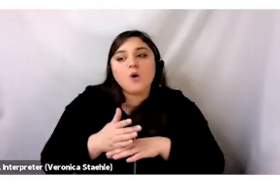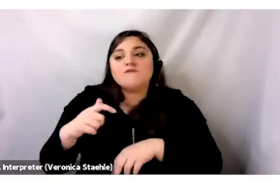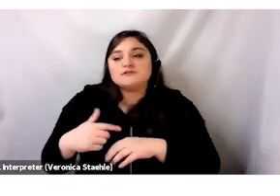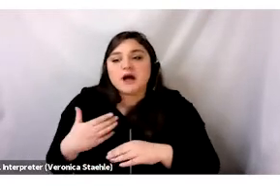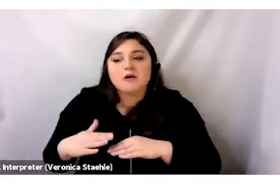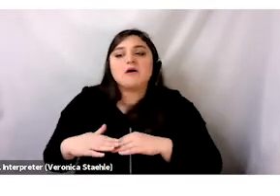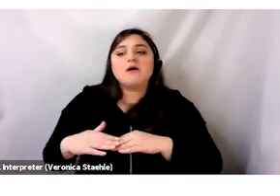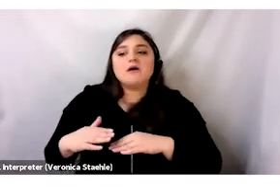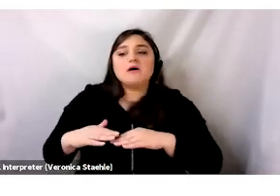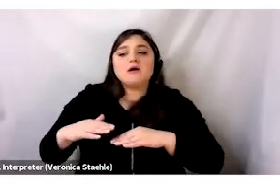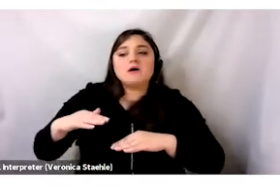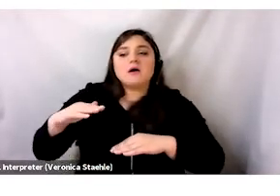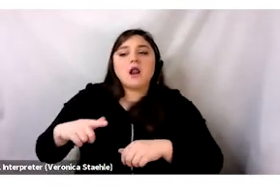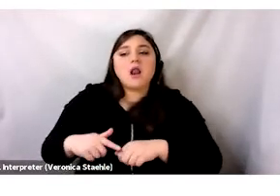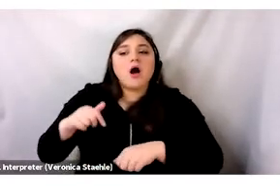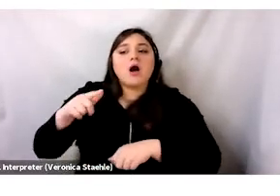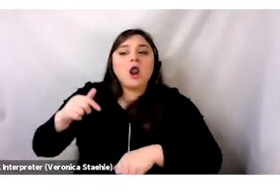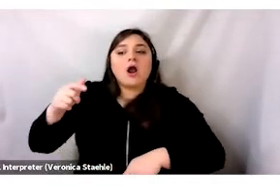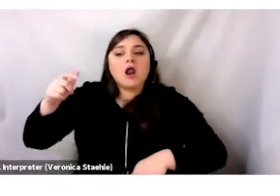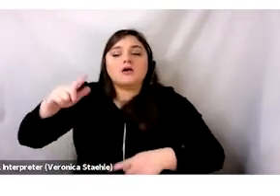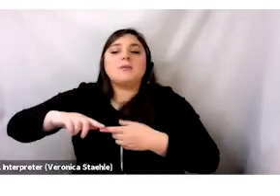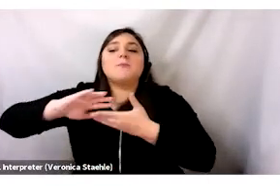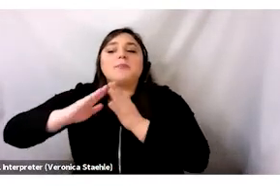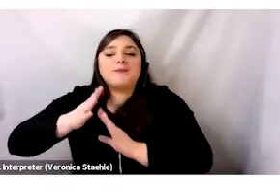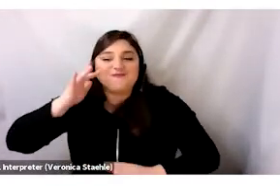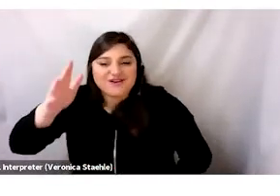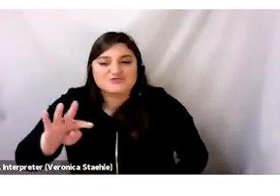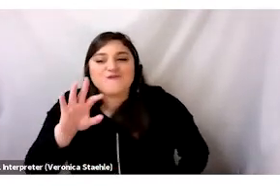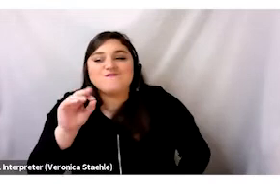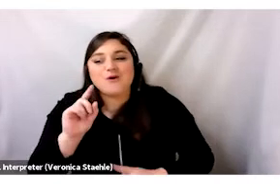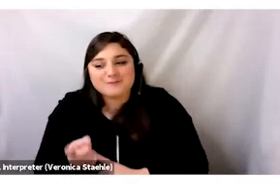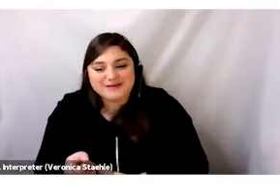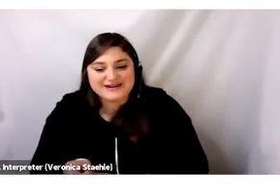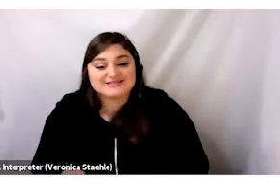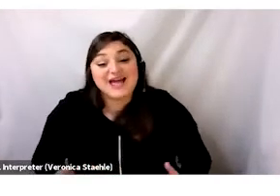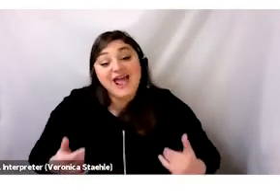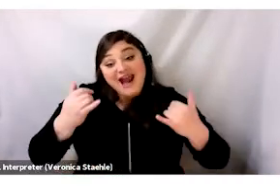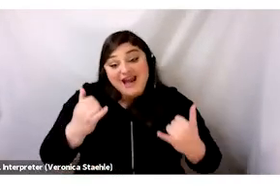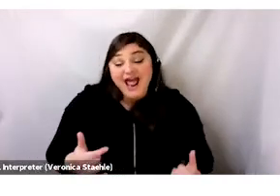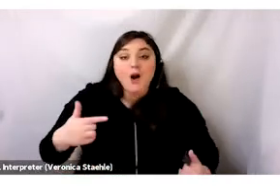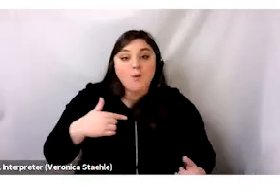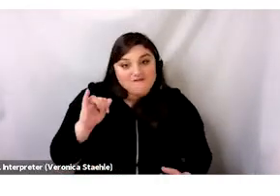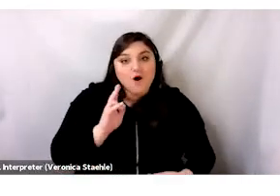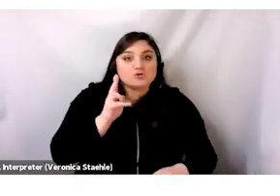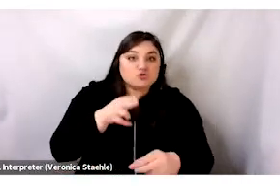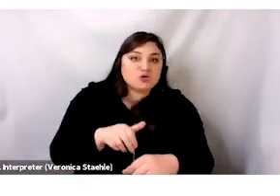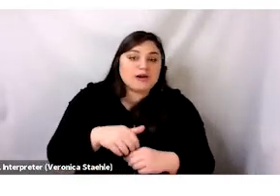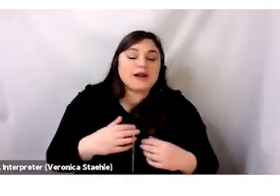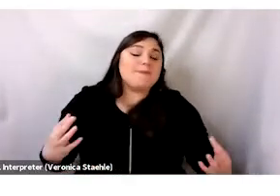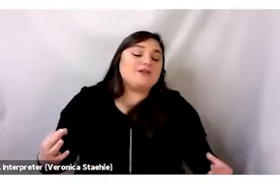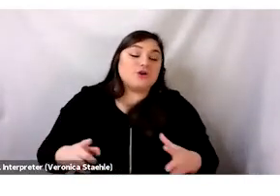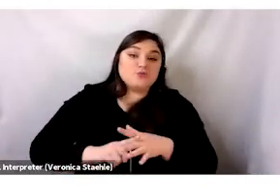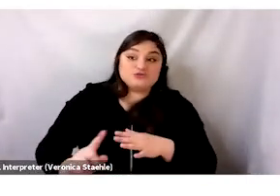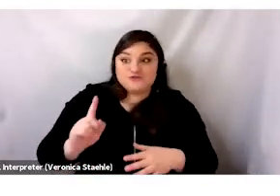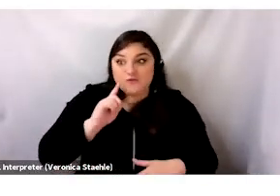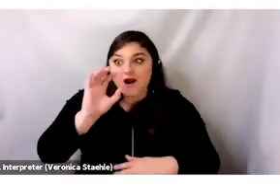and eventually have even participated in meditation retreats where, we meditate for 9 hours